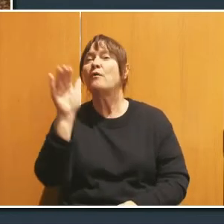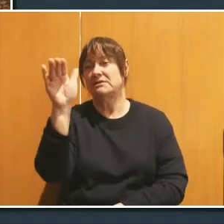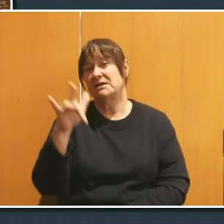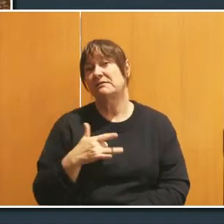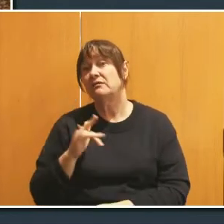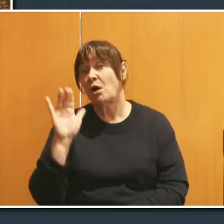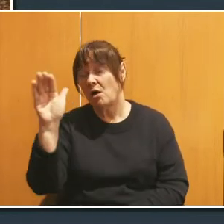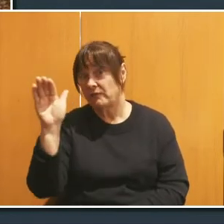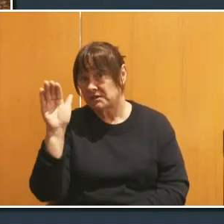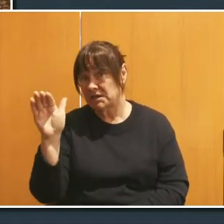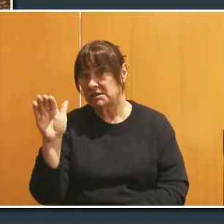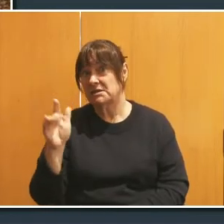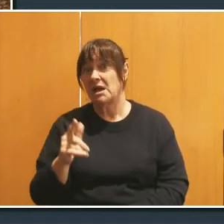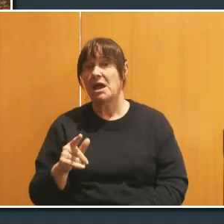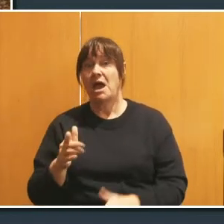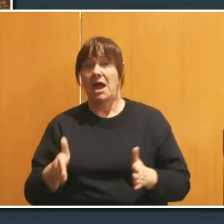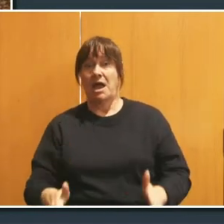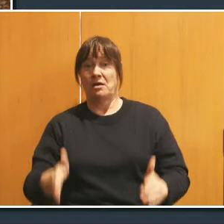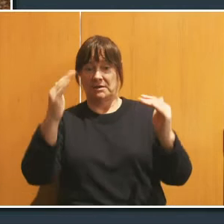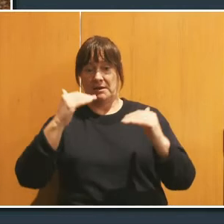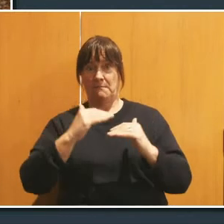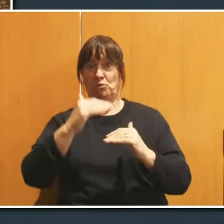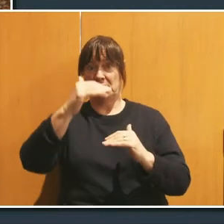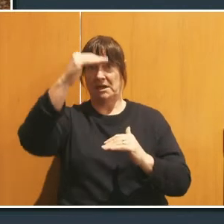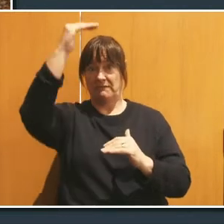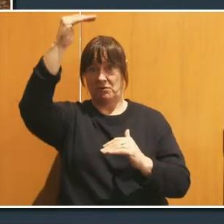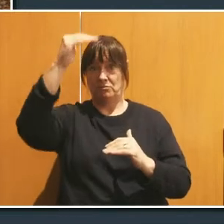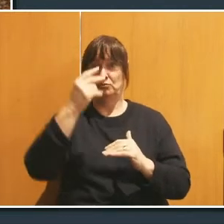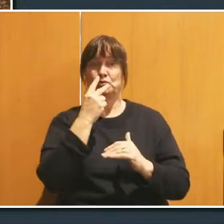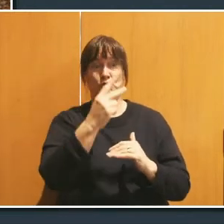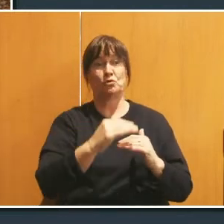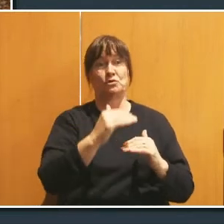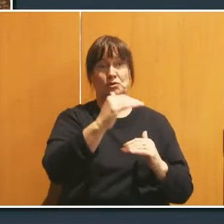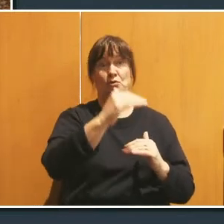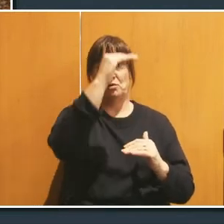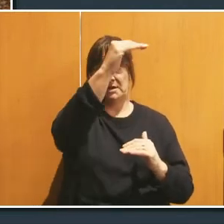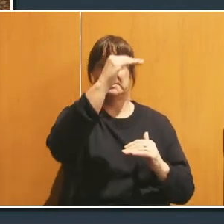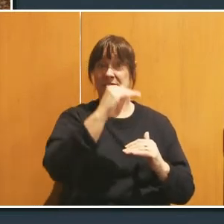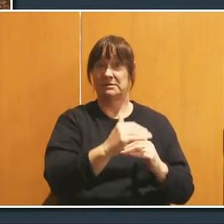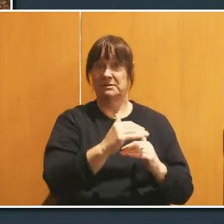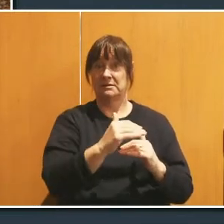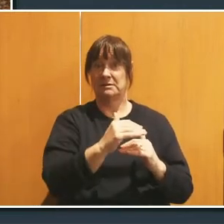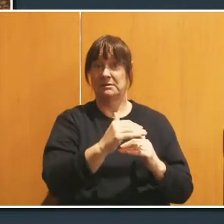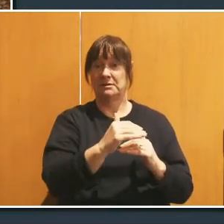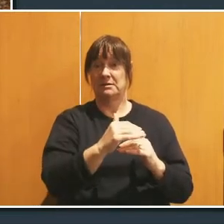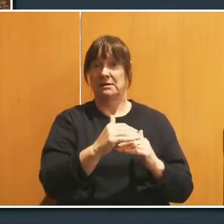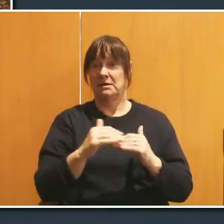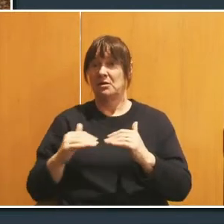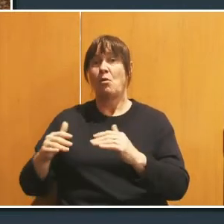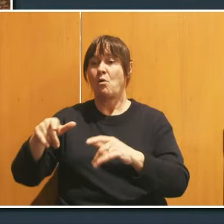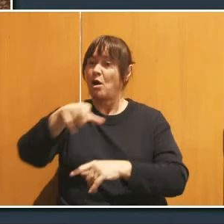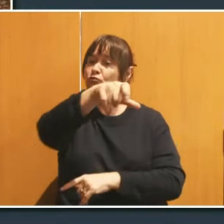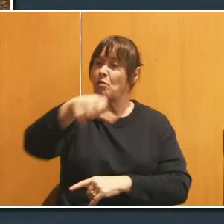had multi-level housing, two-storey housing, row housing, terraced